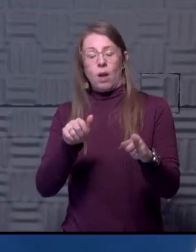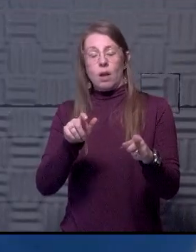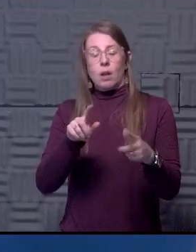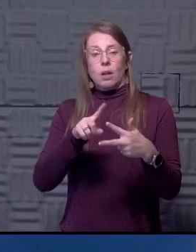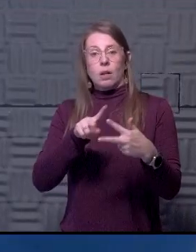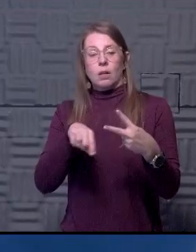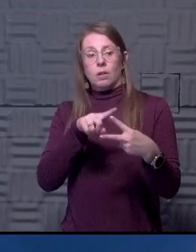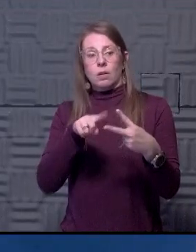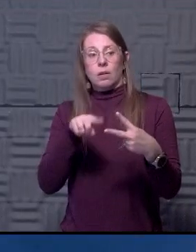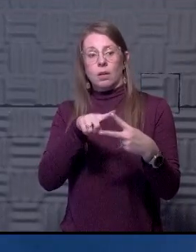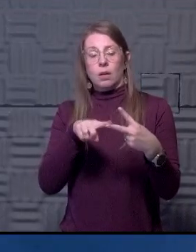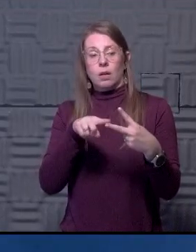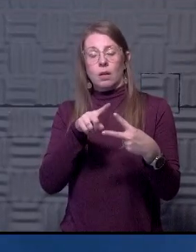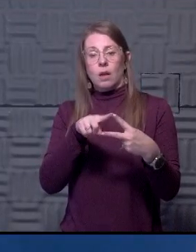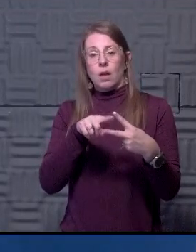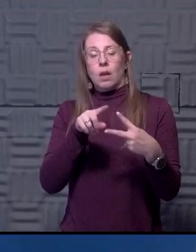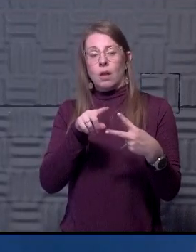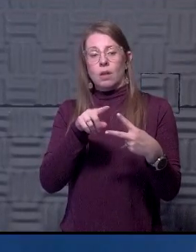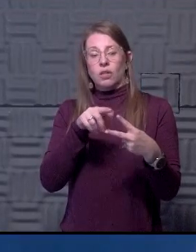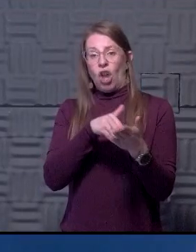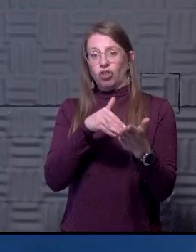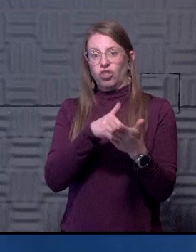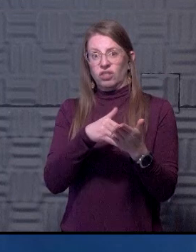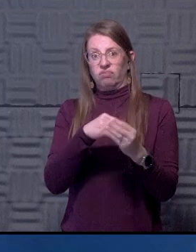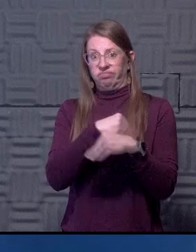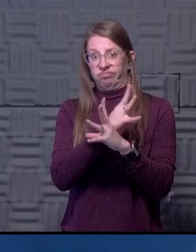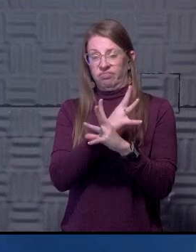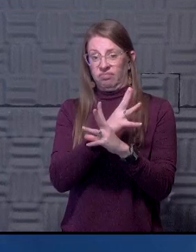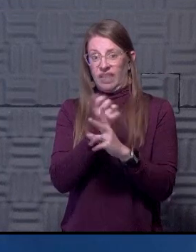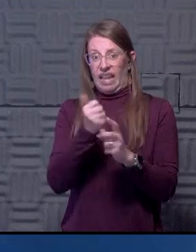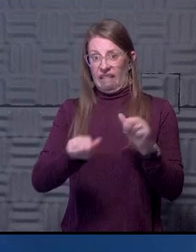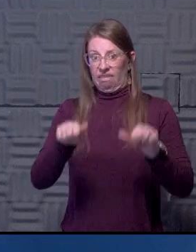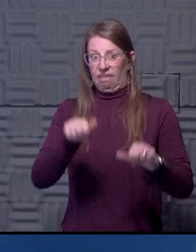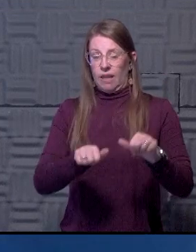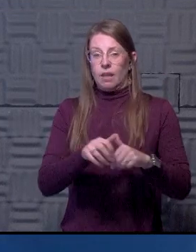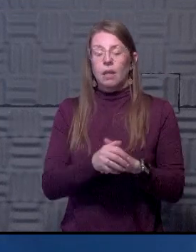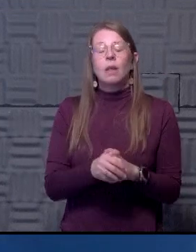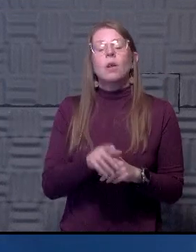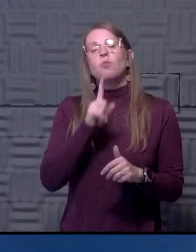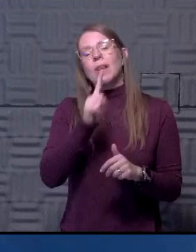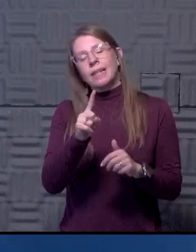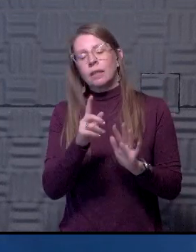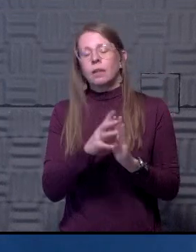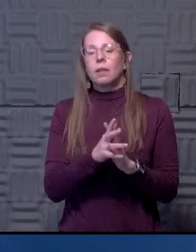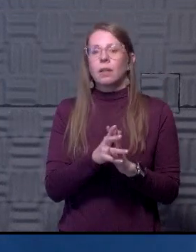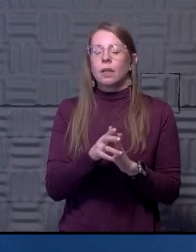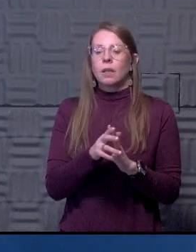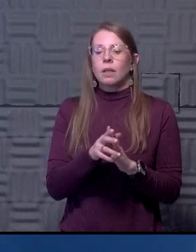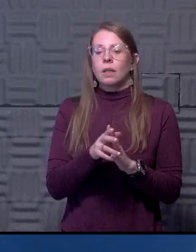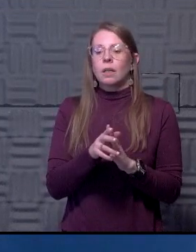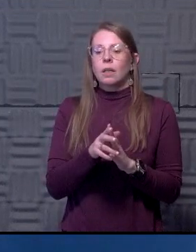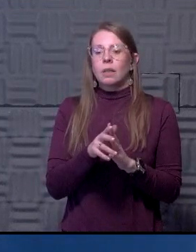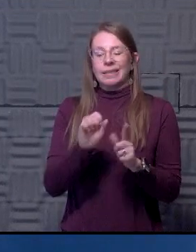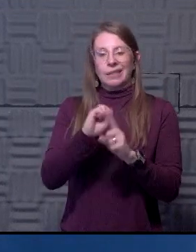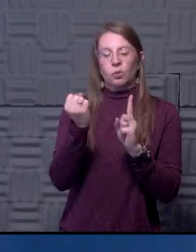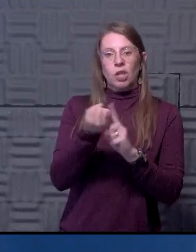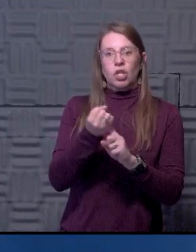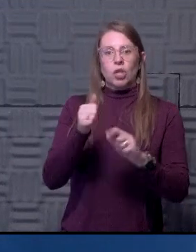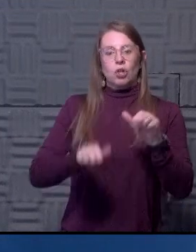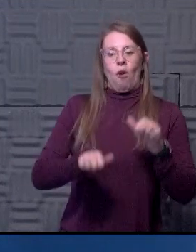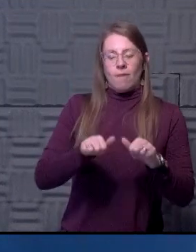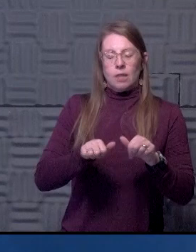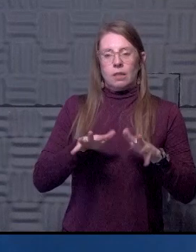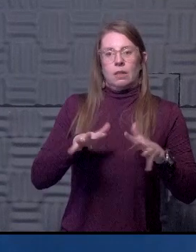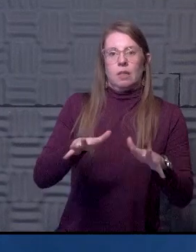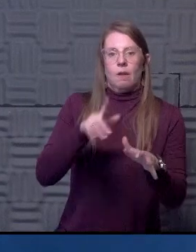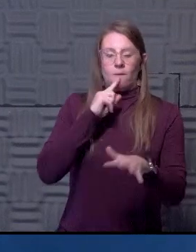Are there, and really, let's follow up that question with this. What are the circumstances that would make you a little nervous about getting